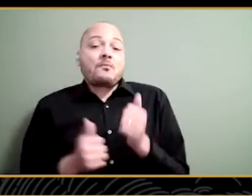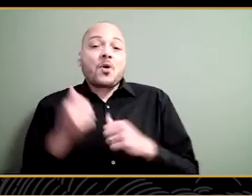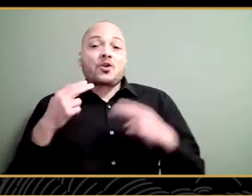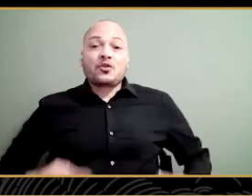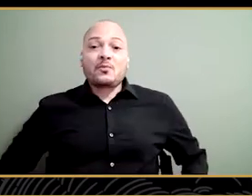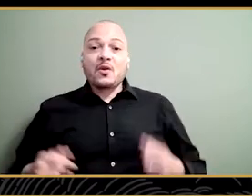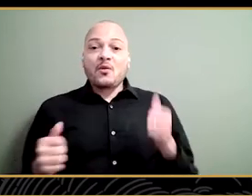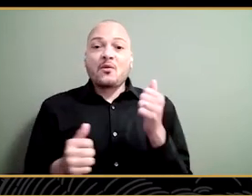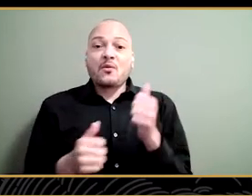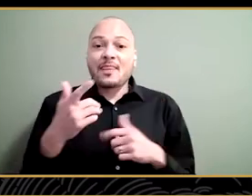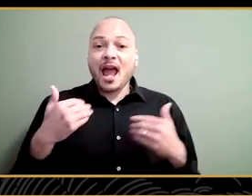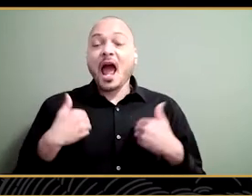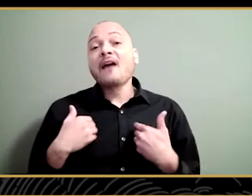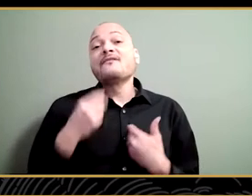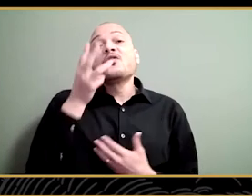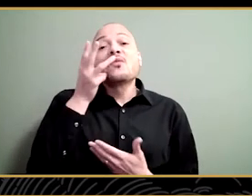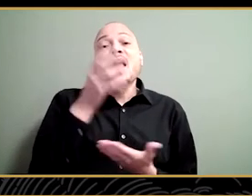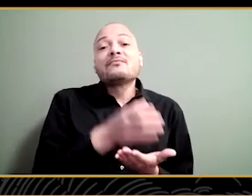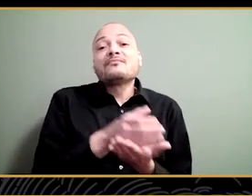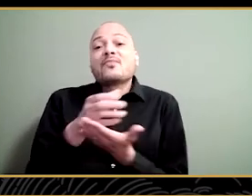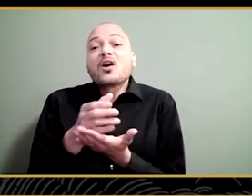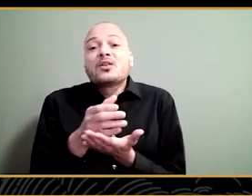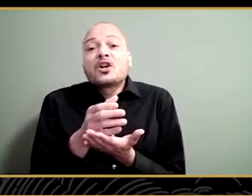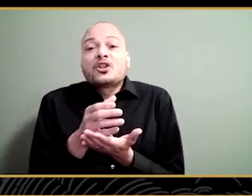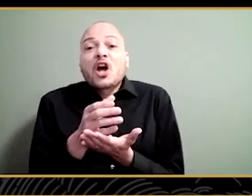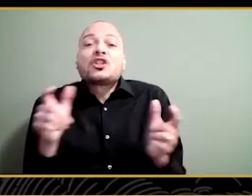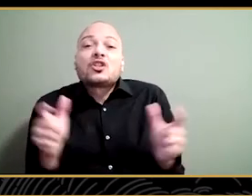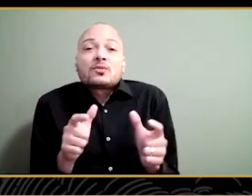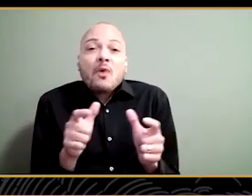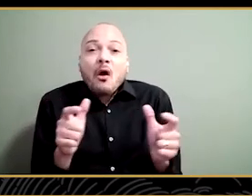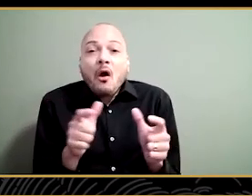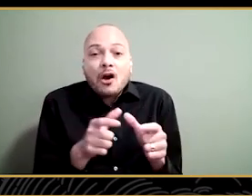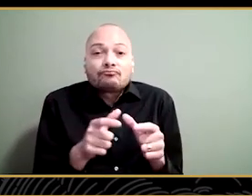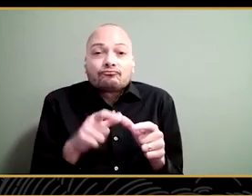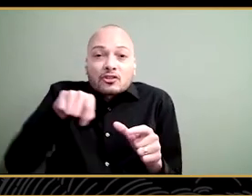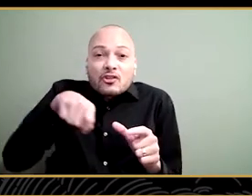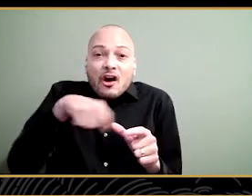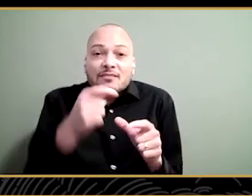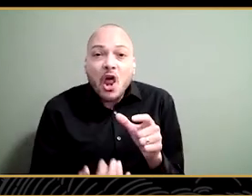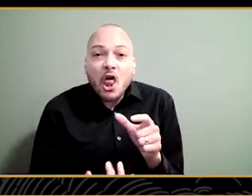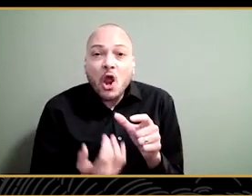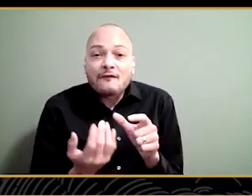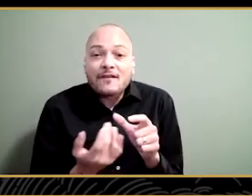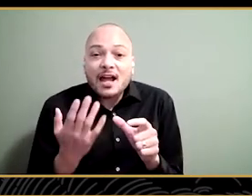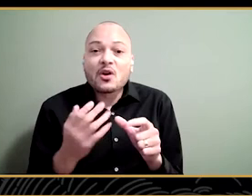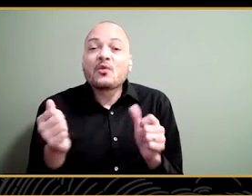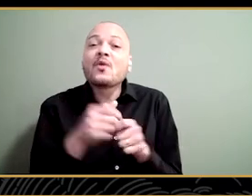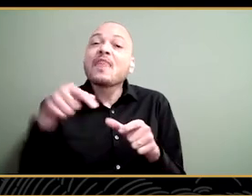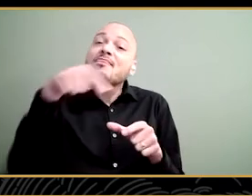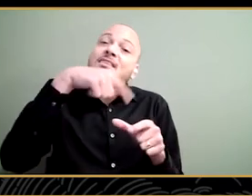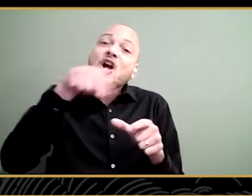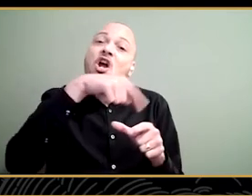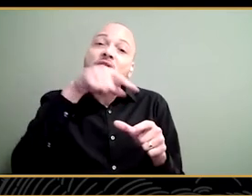saucepan. Low flame. When the stirring has stopped. When the strainer has given its last drop. I